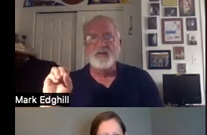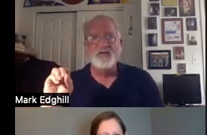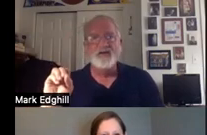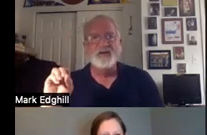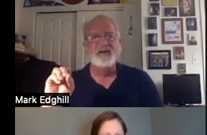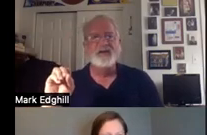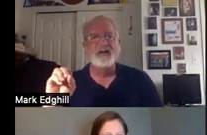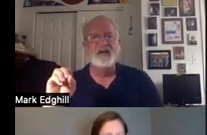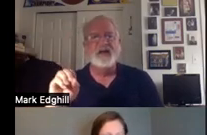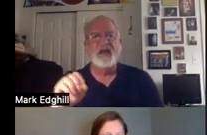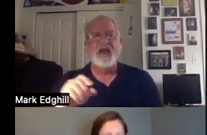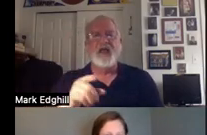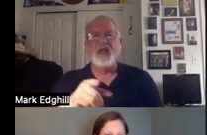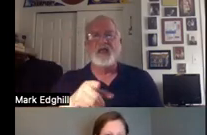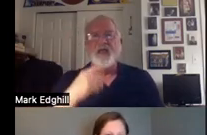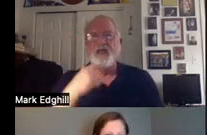Kuo.